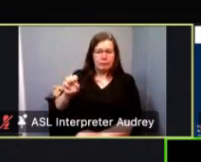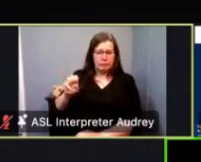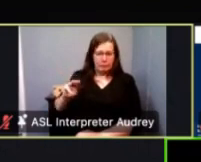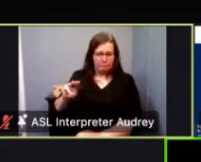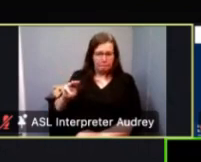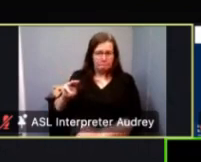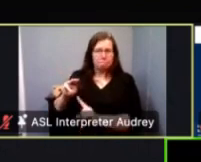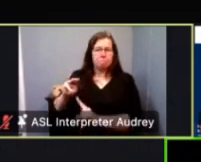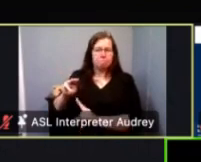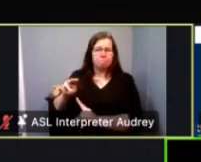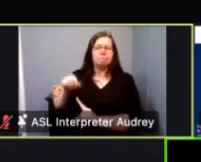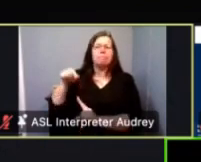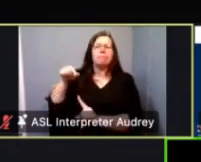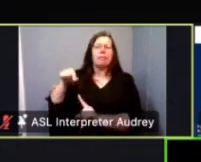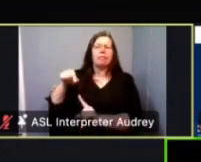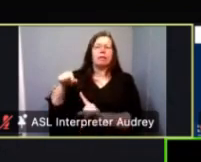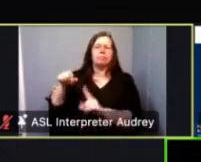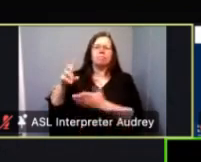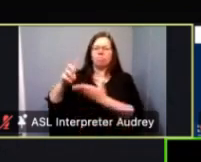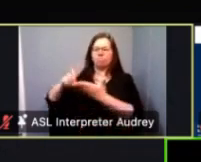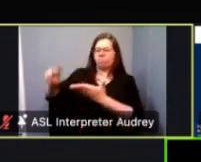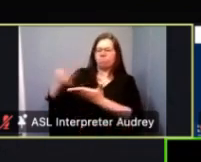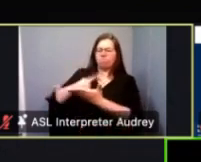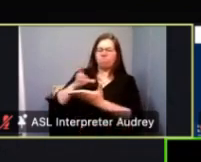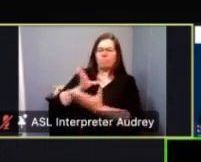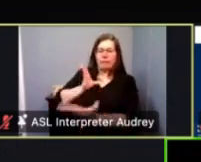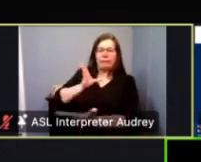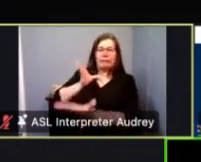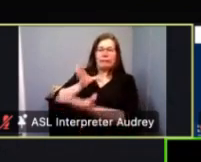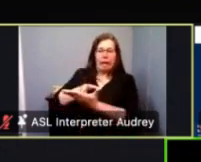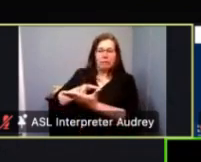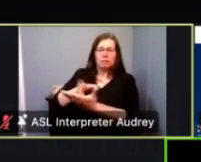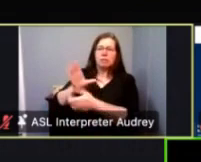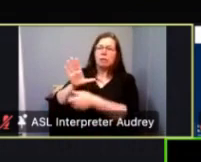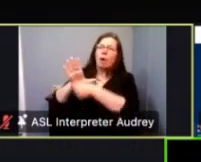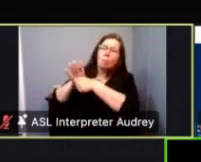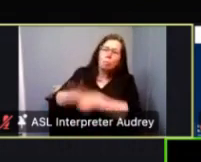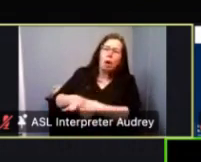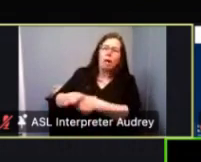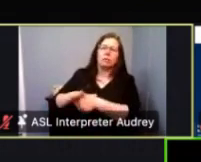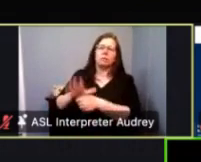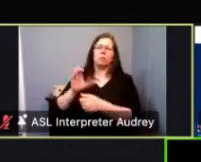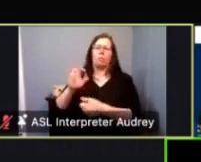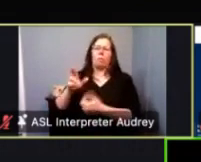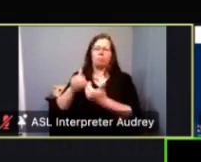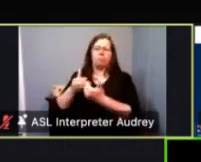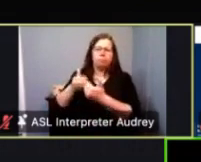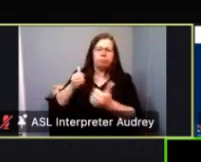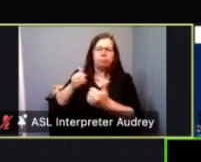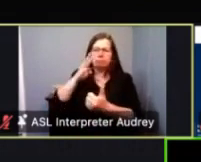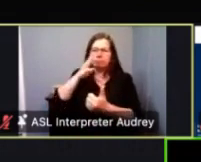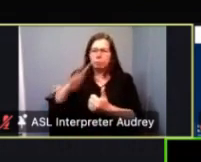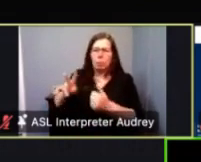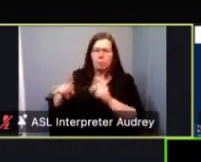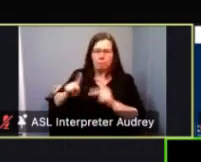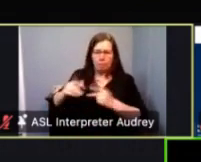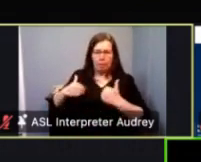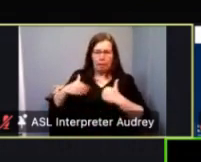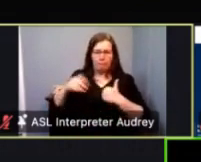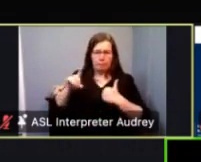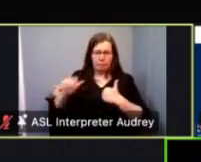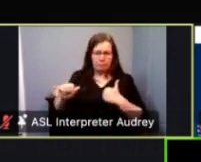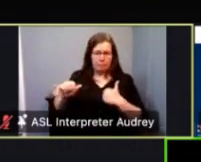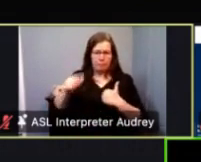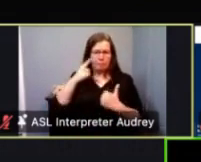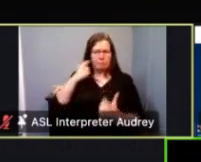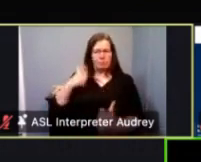Ableism is discriminating against, oppressing, or excluding people with disabilities because of what